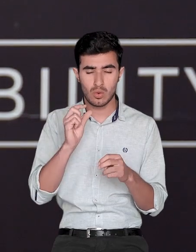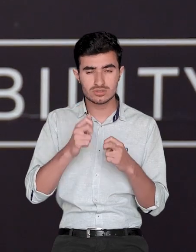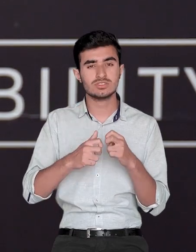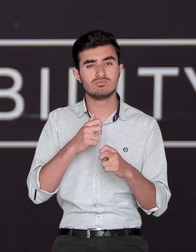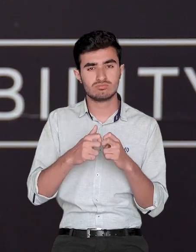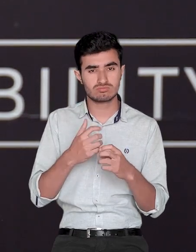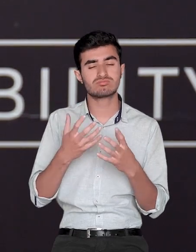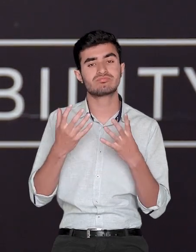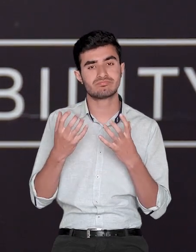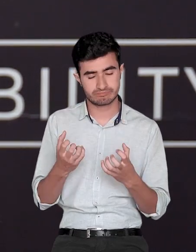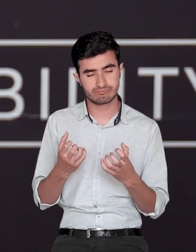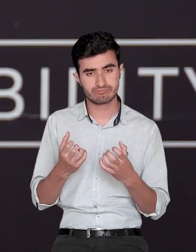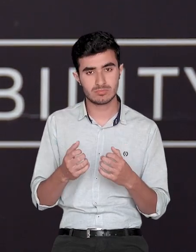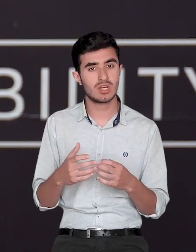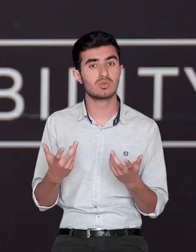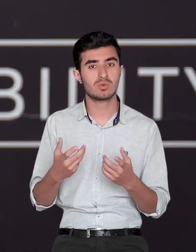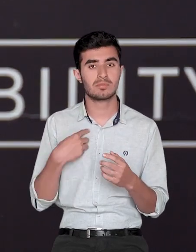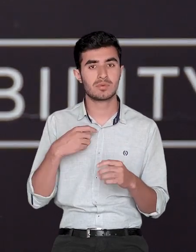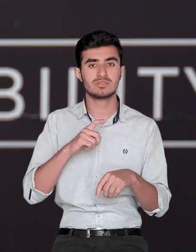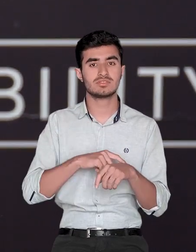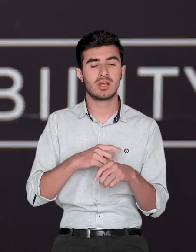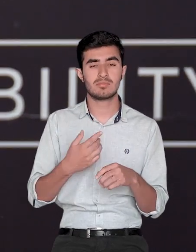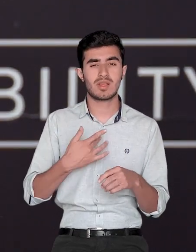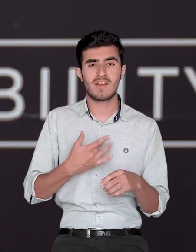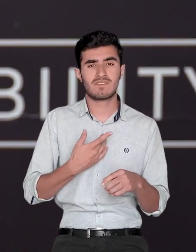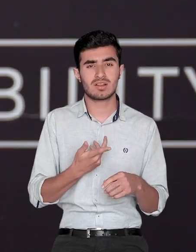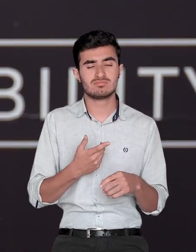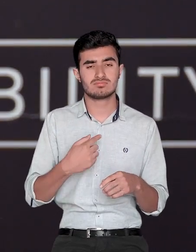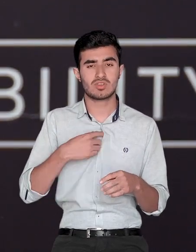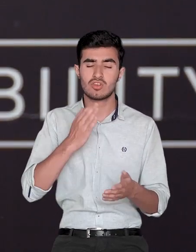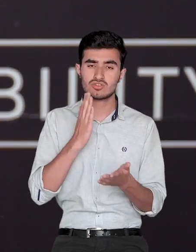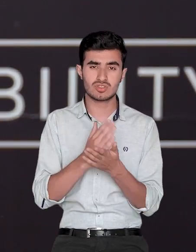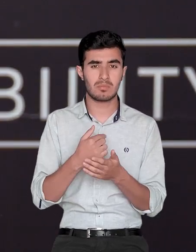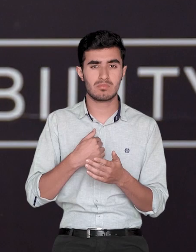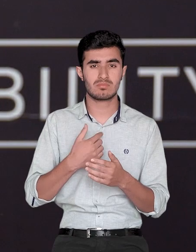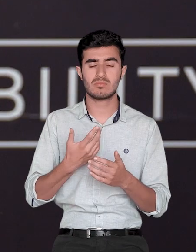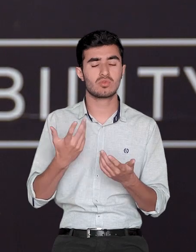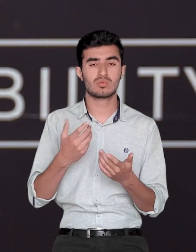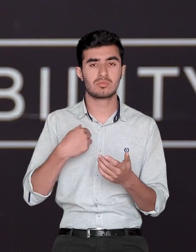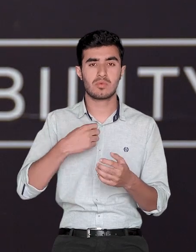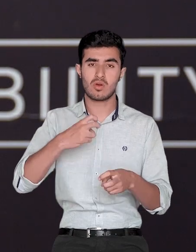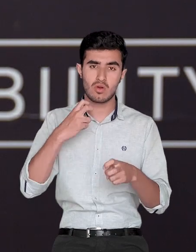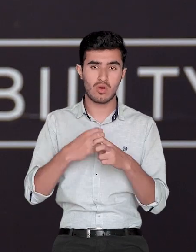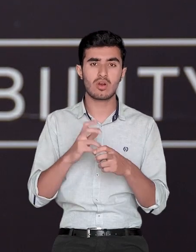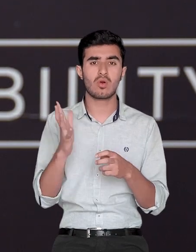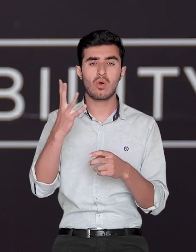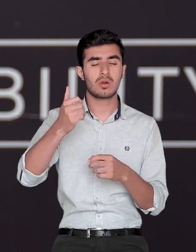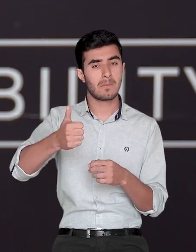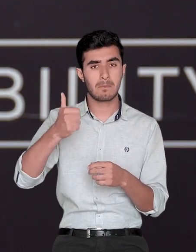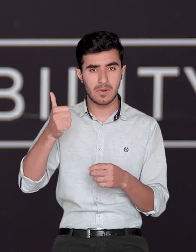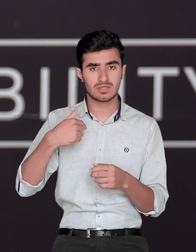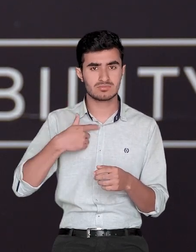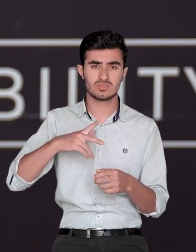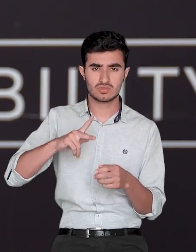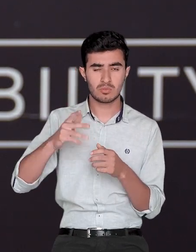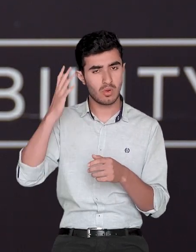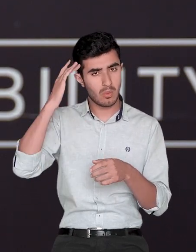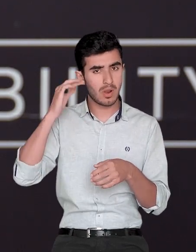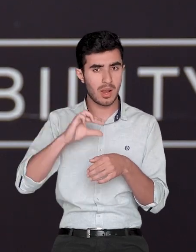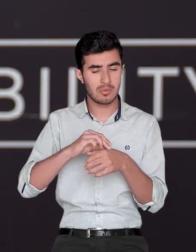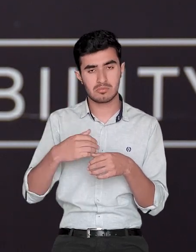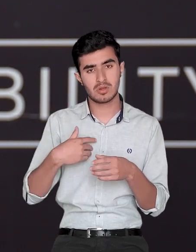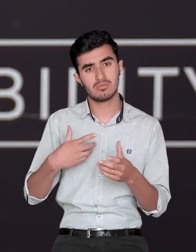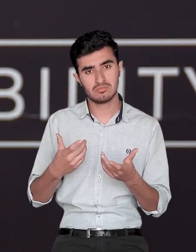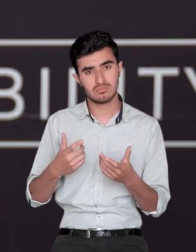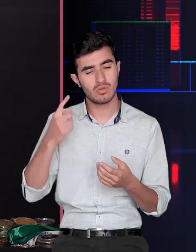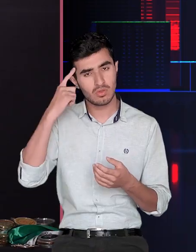big obstacle at times, and there have been times where I felt like it would stop me from being as good as my